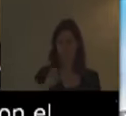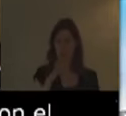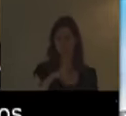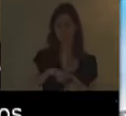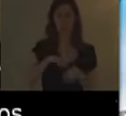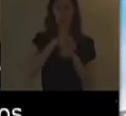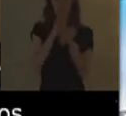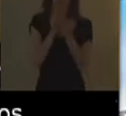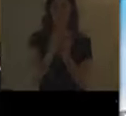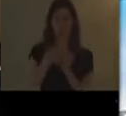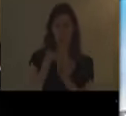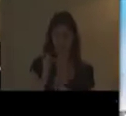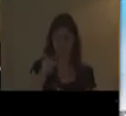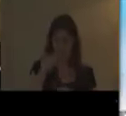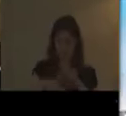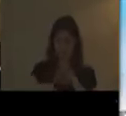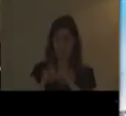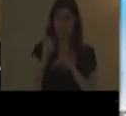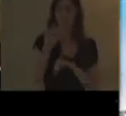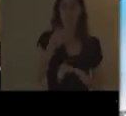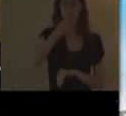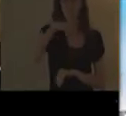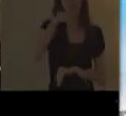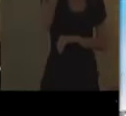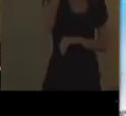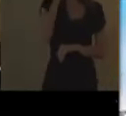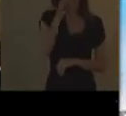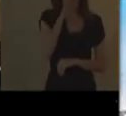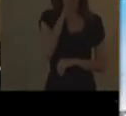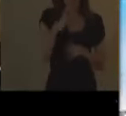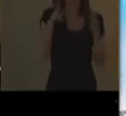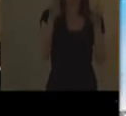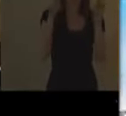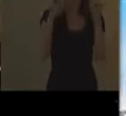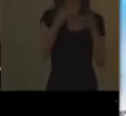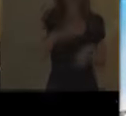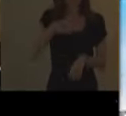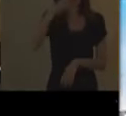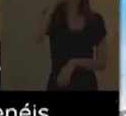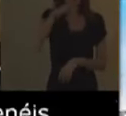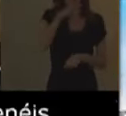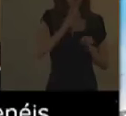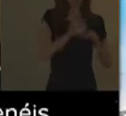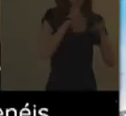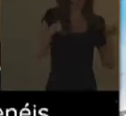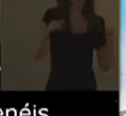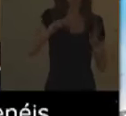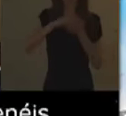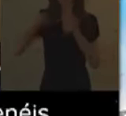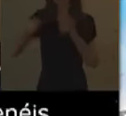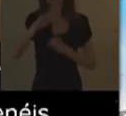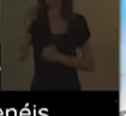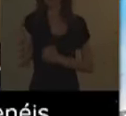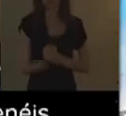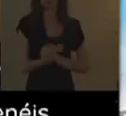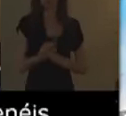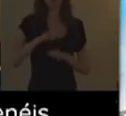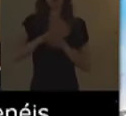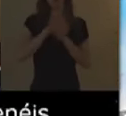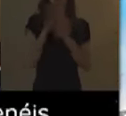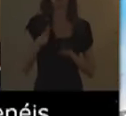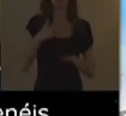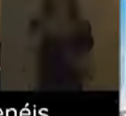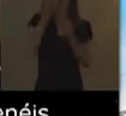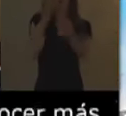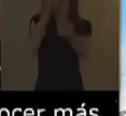tests. Since time is limited, if you have any particular interest in finding out more about the platform, technical aspects,